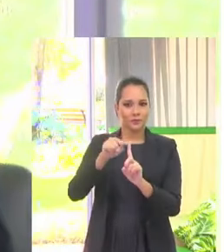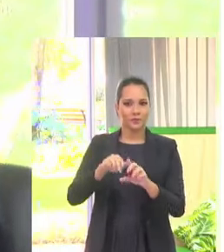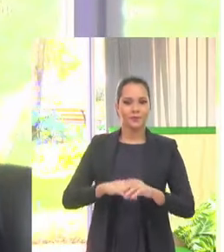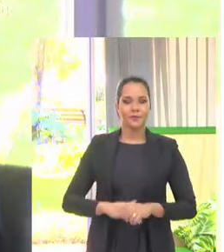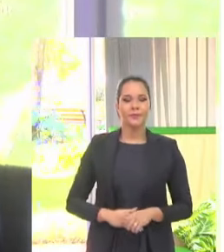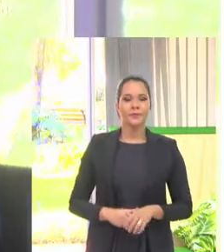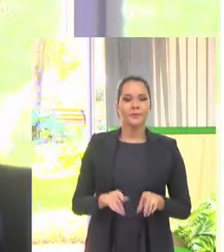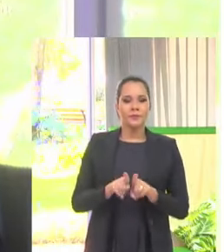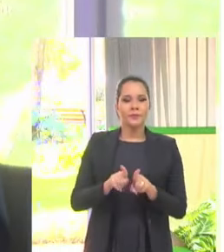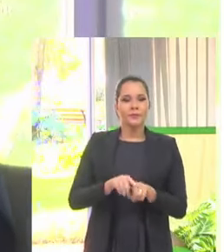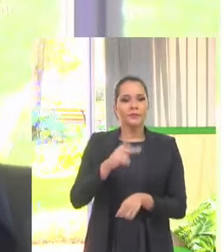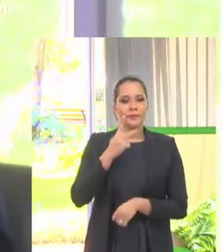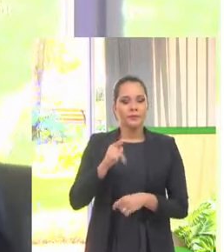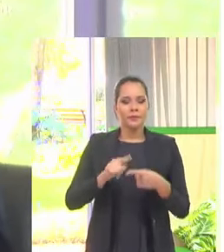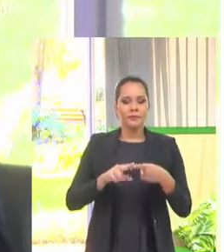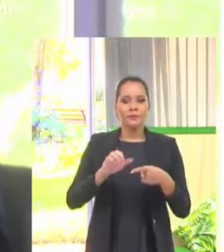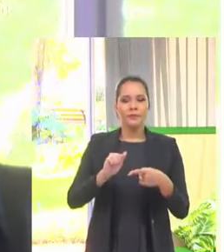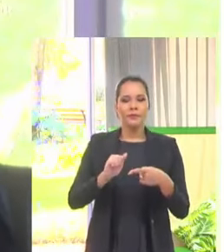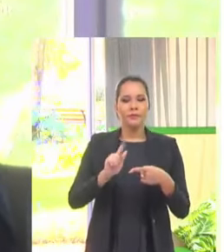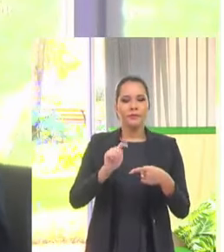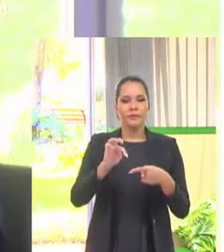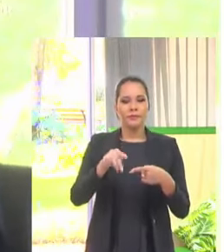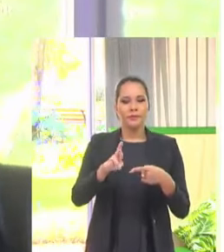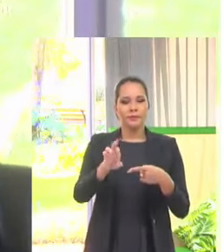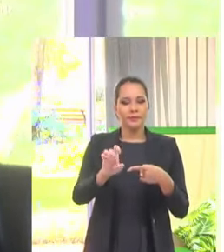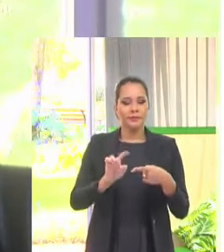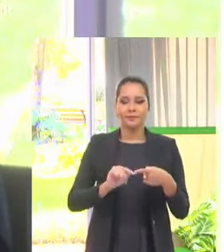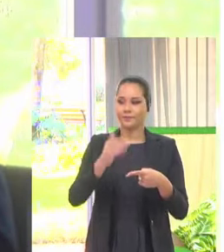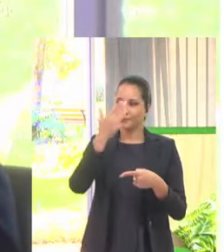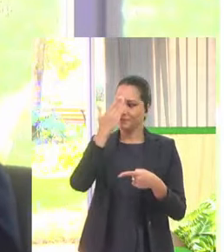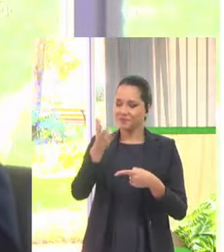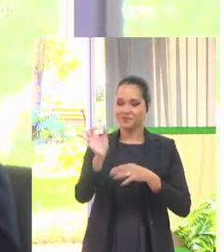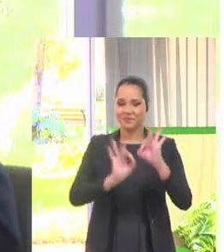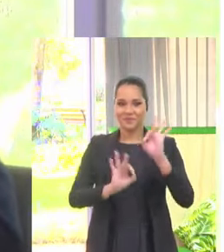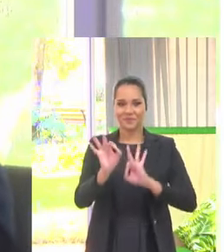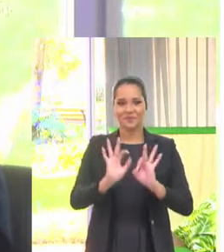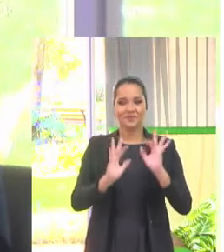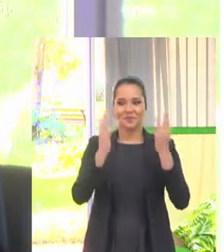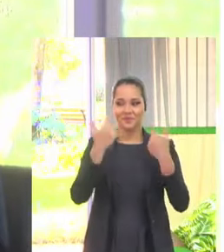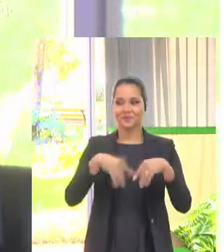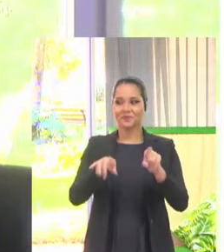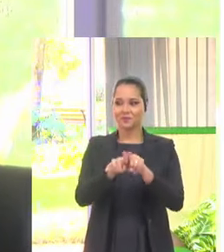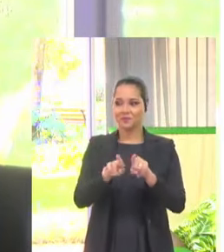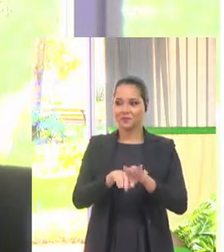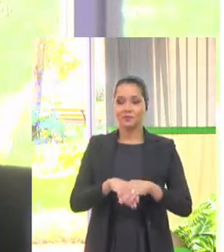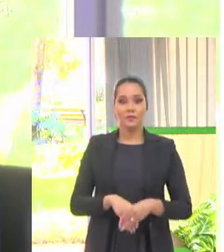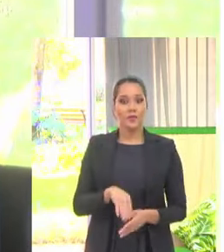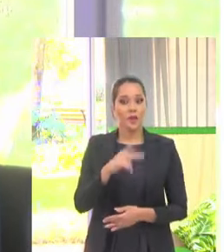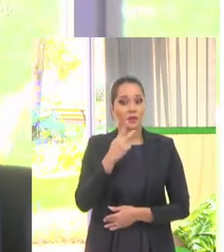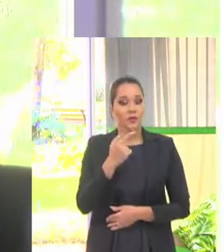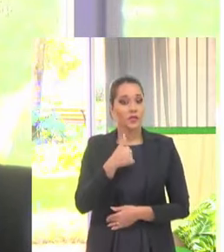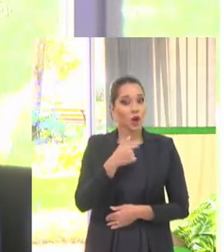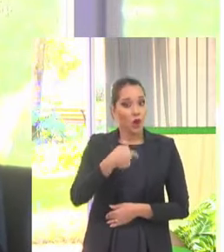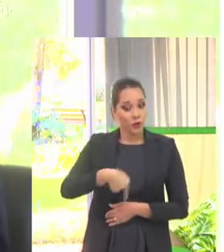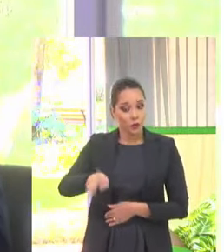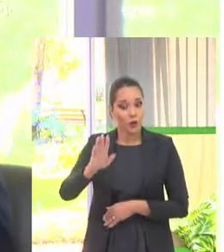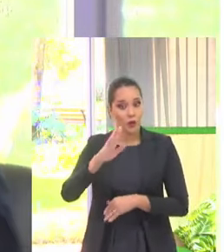Alexandre. Here, thank you very much for organizing this as well. And I said, I'm coming to Brazil,